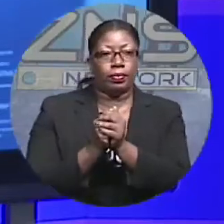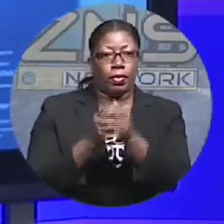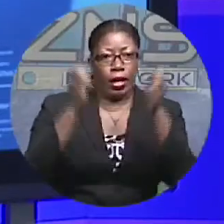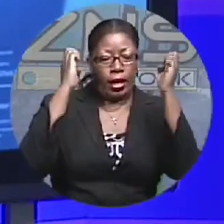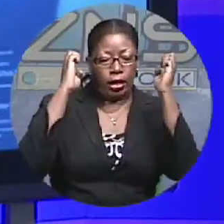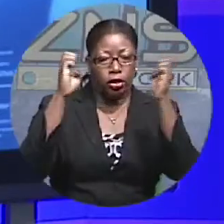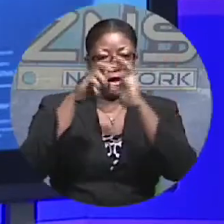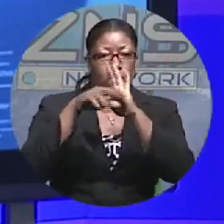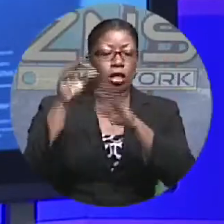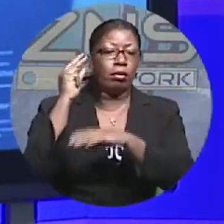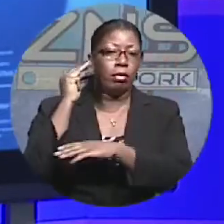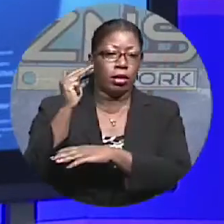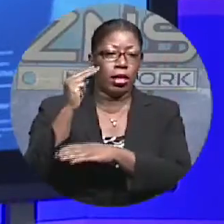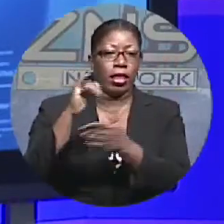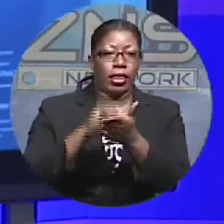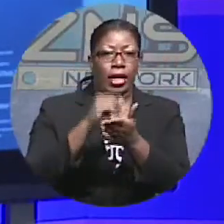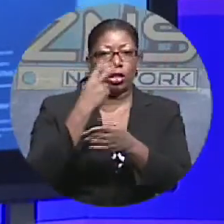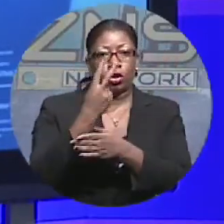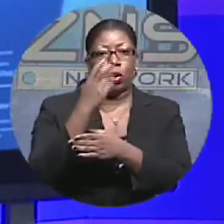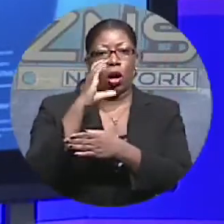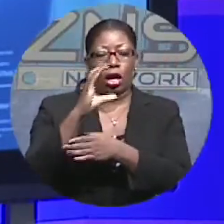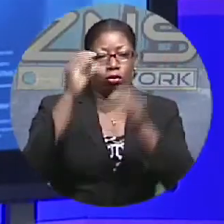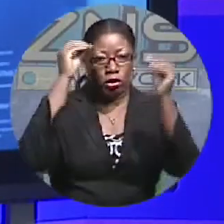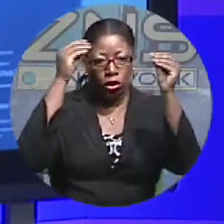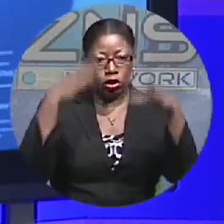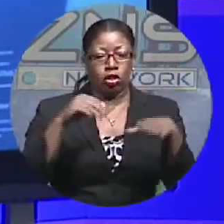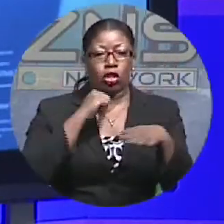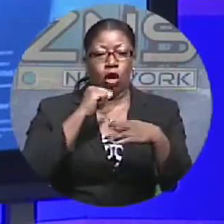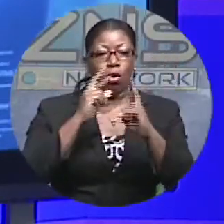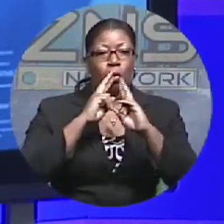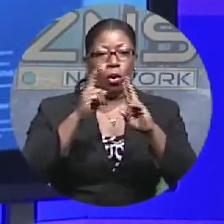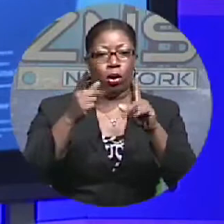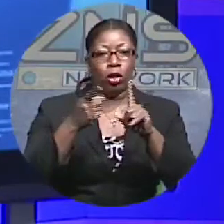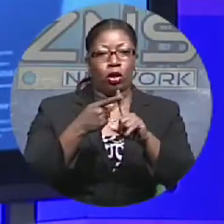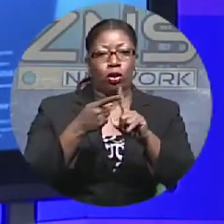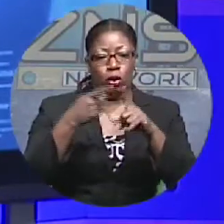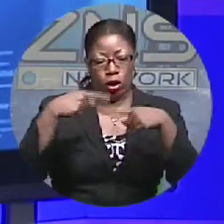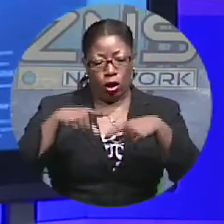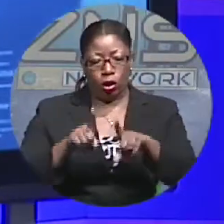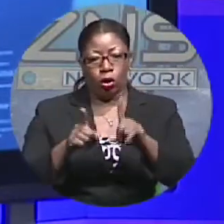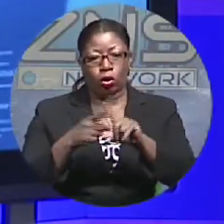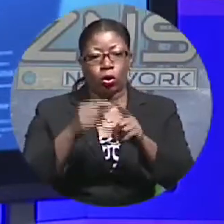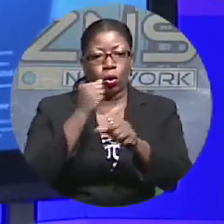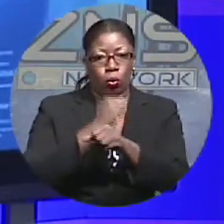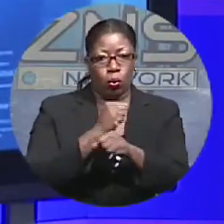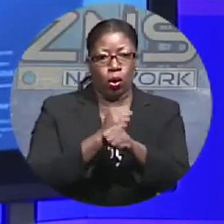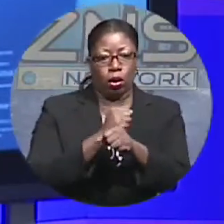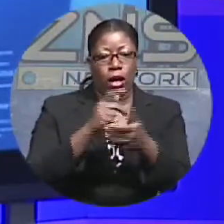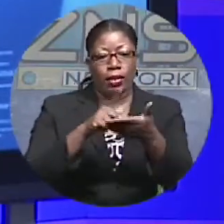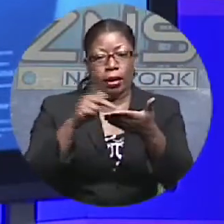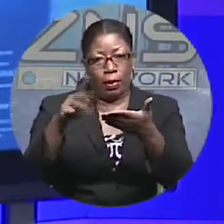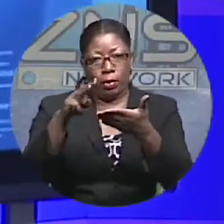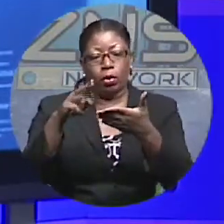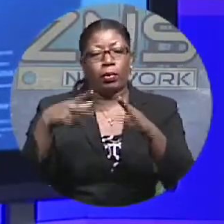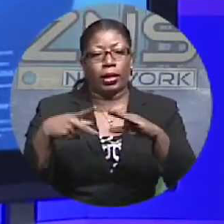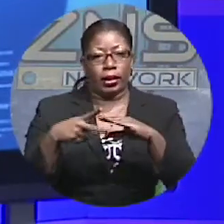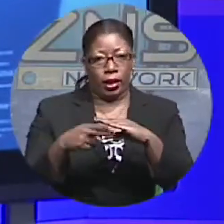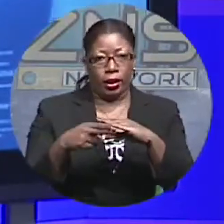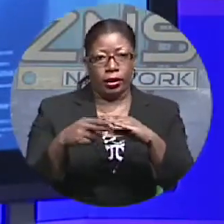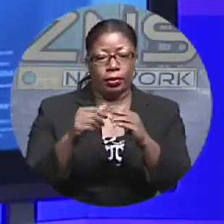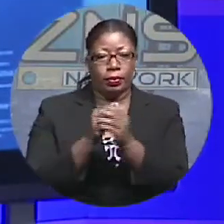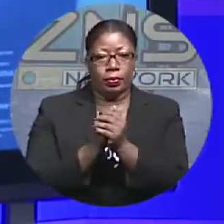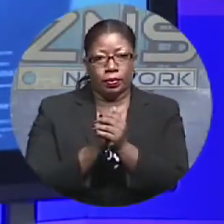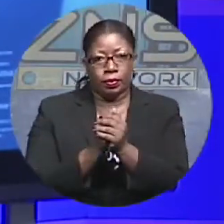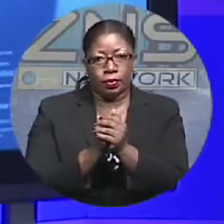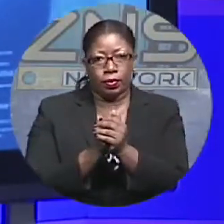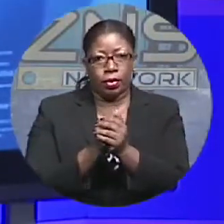The education minister confirmed that nearly 200 teachers who did not report to work on Monday will still have their salaries cut no later than October.